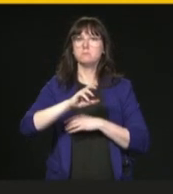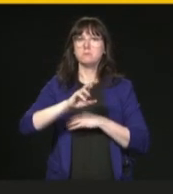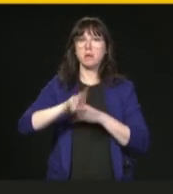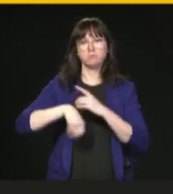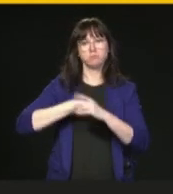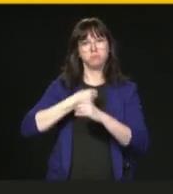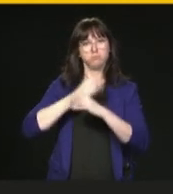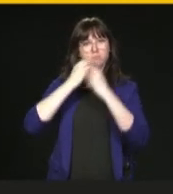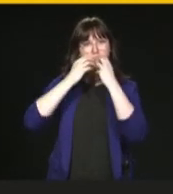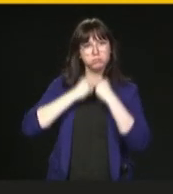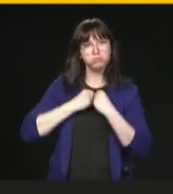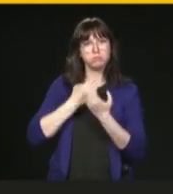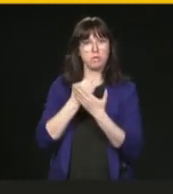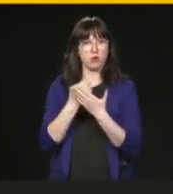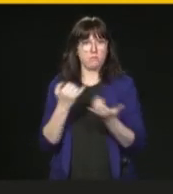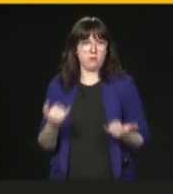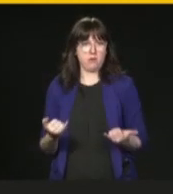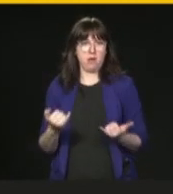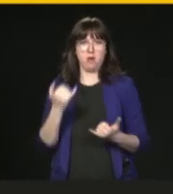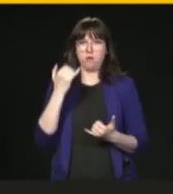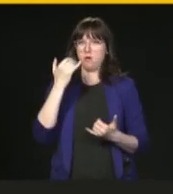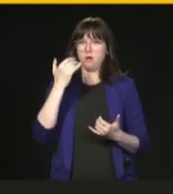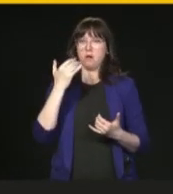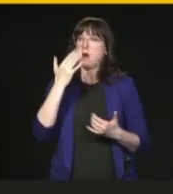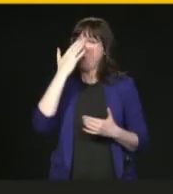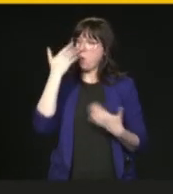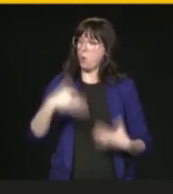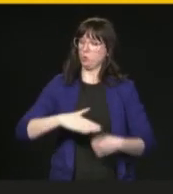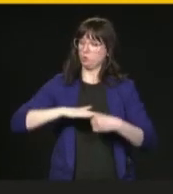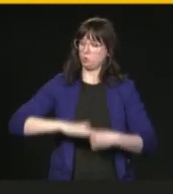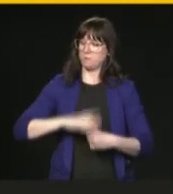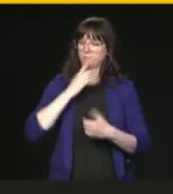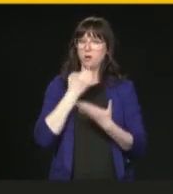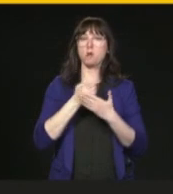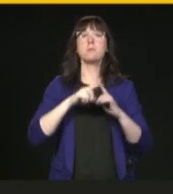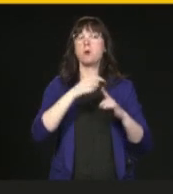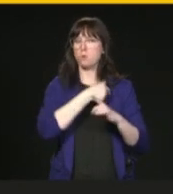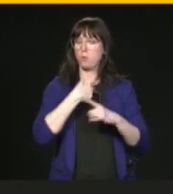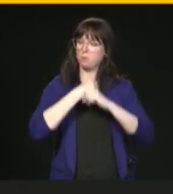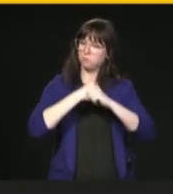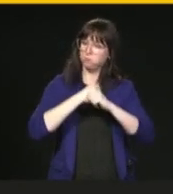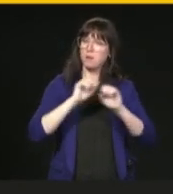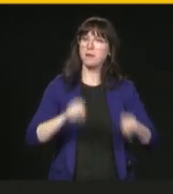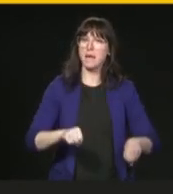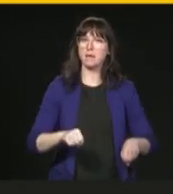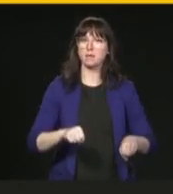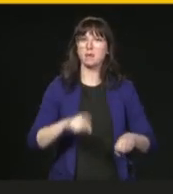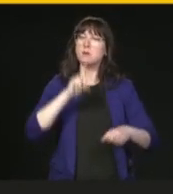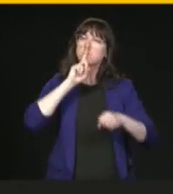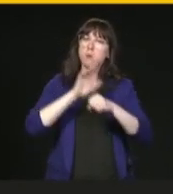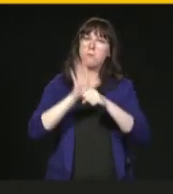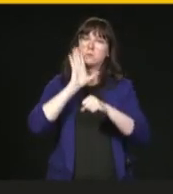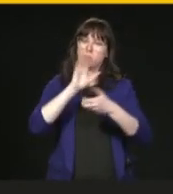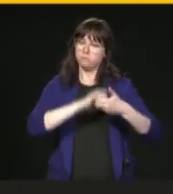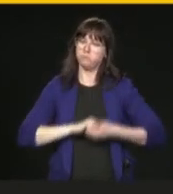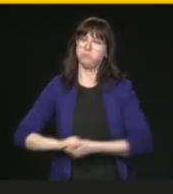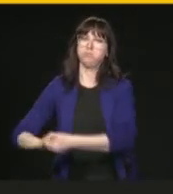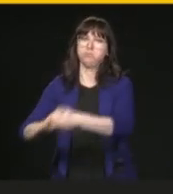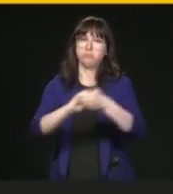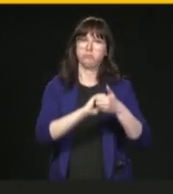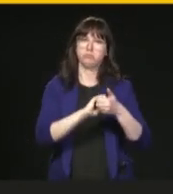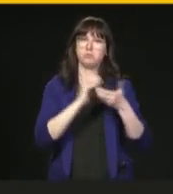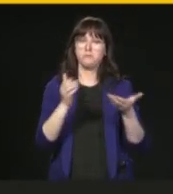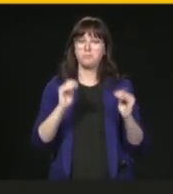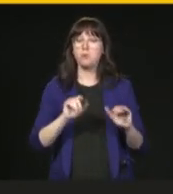the economy at this time of significant stress. And so we pledged to work together. And we also talked